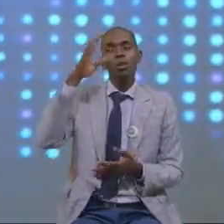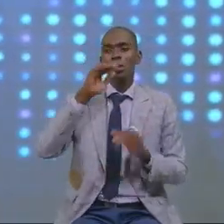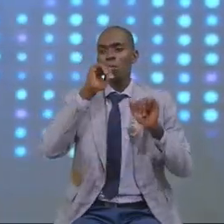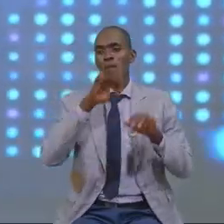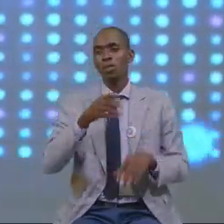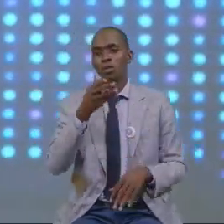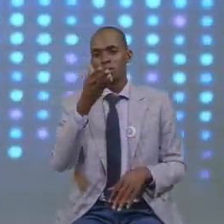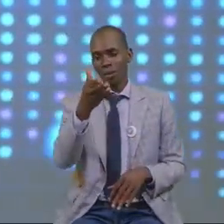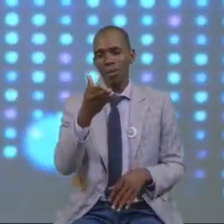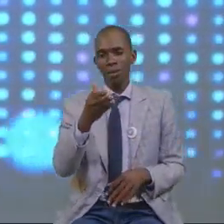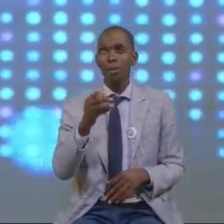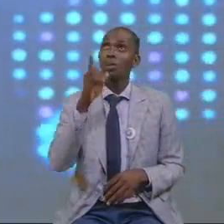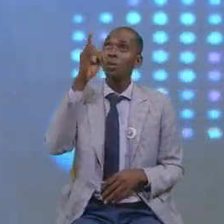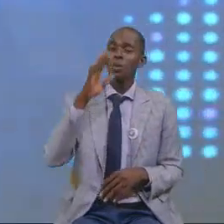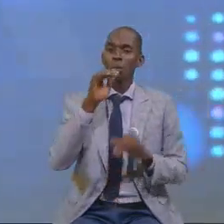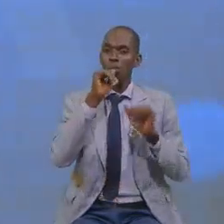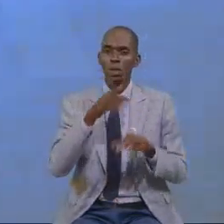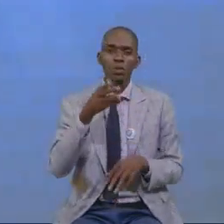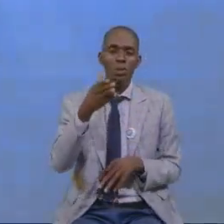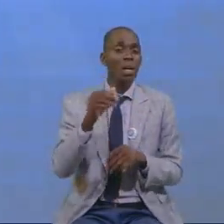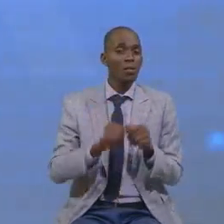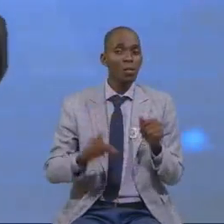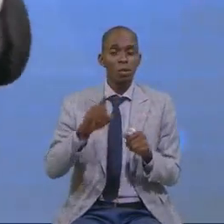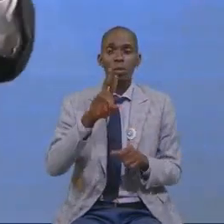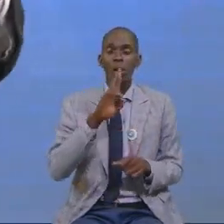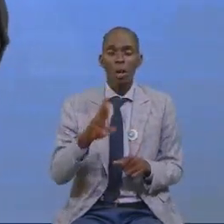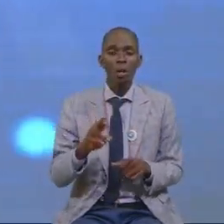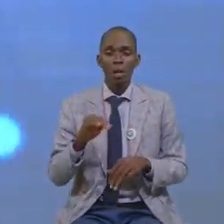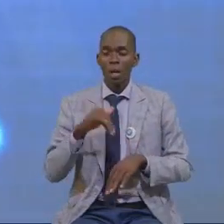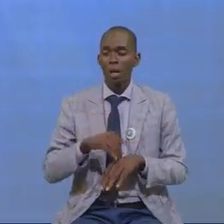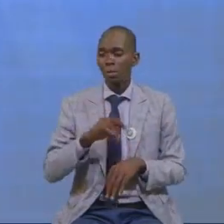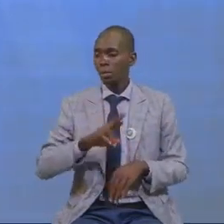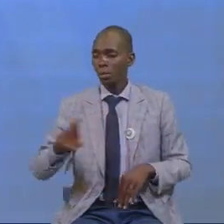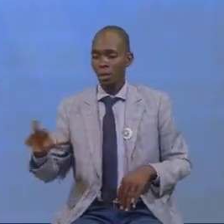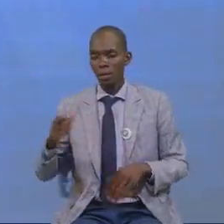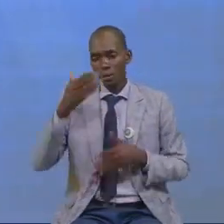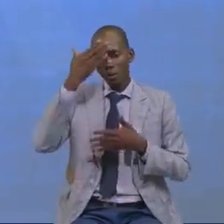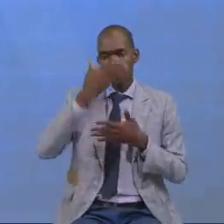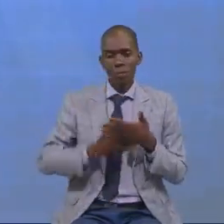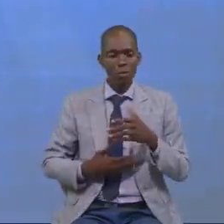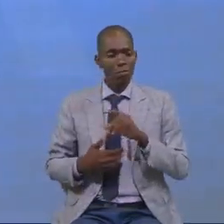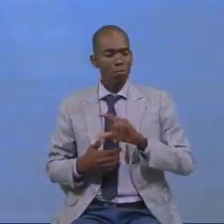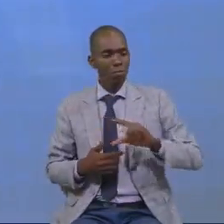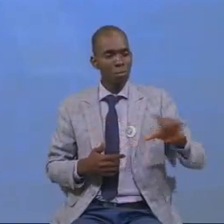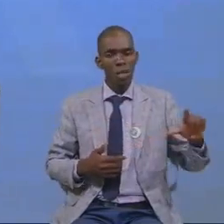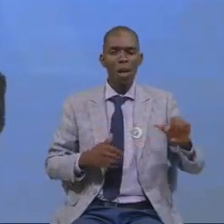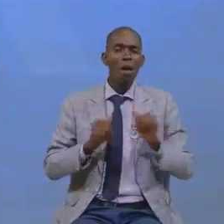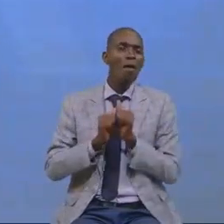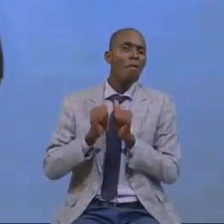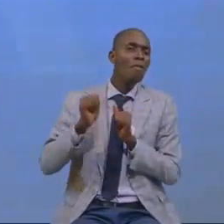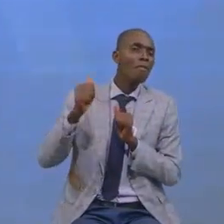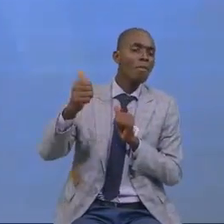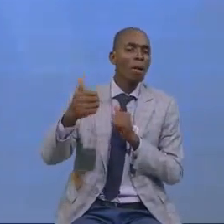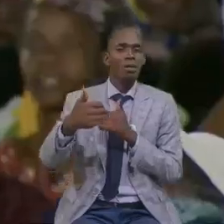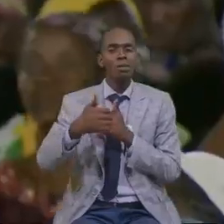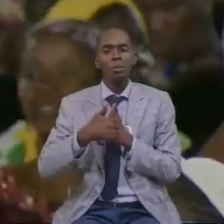God bless you there. Anywhere you are, to my right, in front, and then at the left, and far away there in